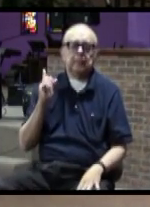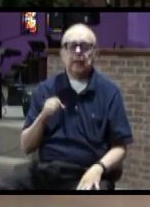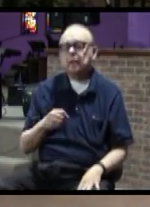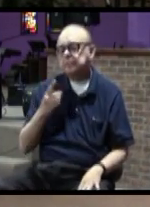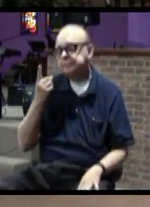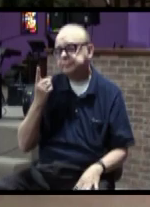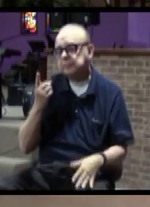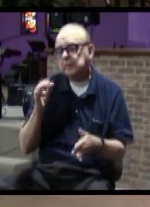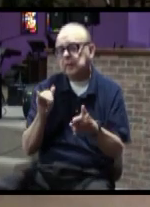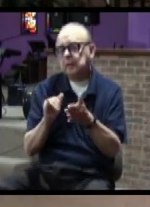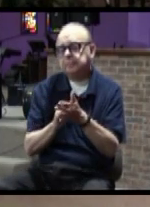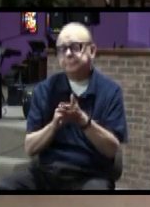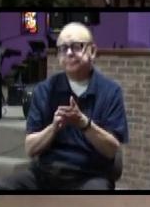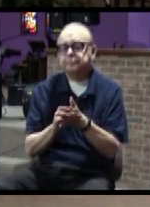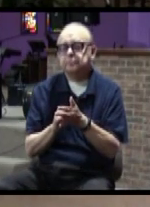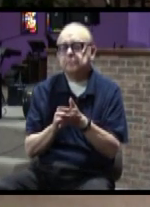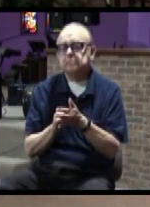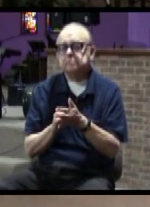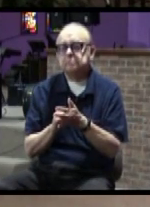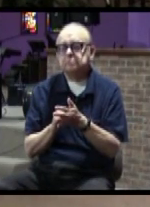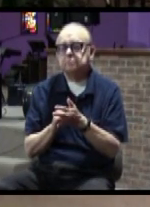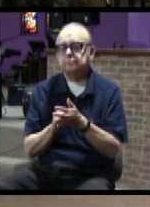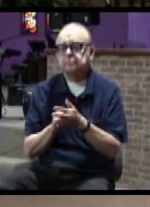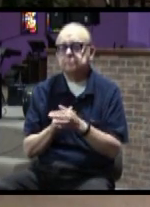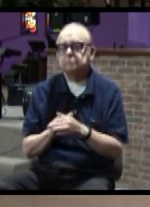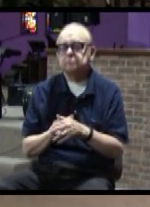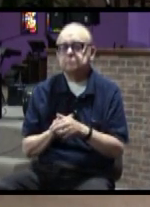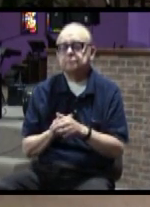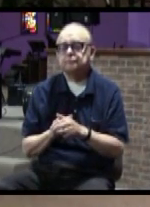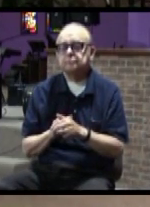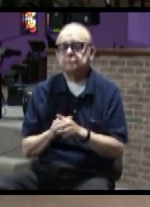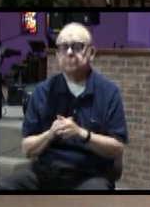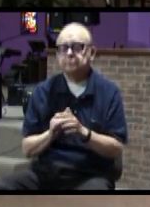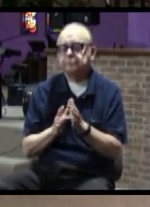And so what we need to understand is that